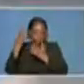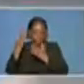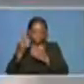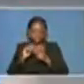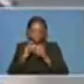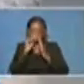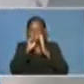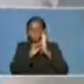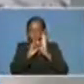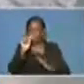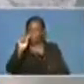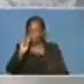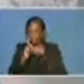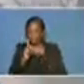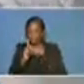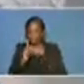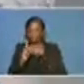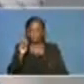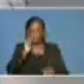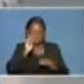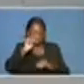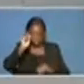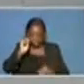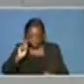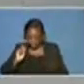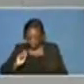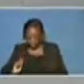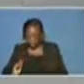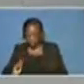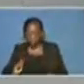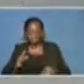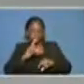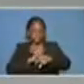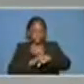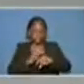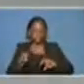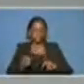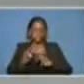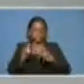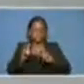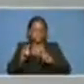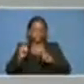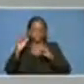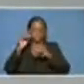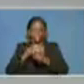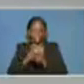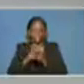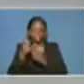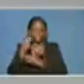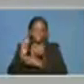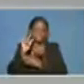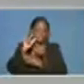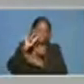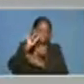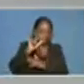app. The Exempt mobile baggage declaration app seeks to cut down on the time travelers spend at the airport. And the first